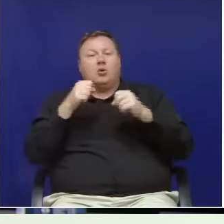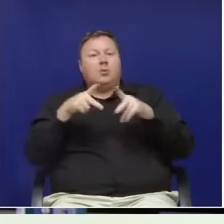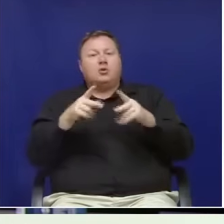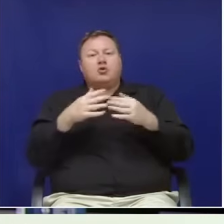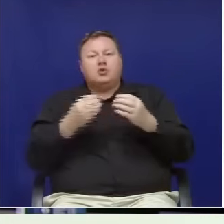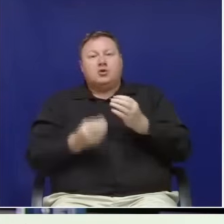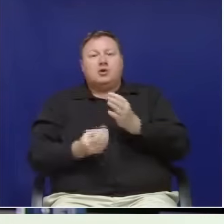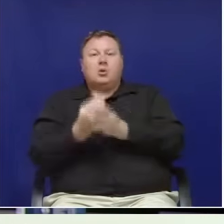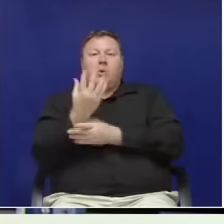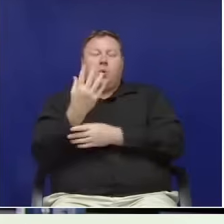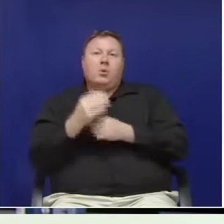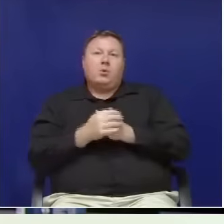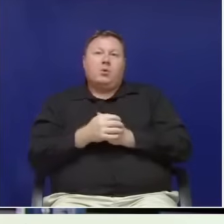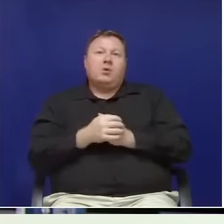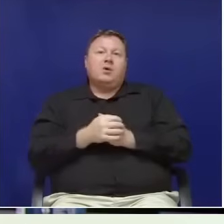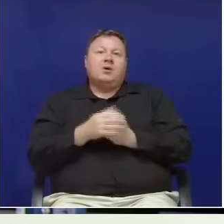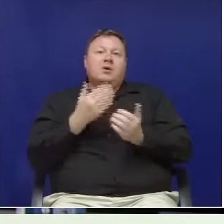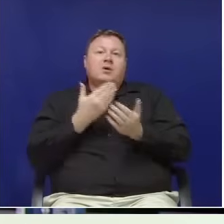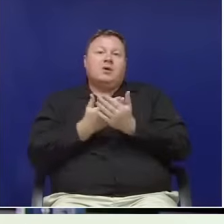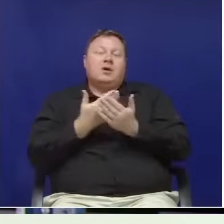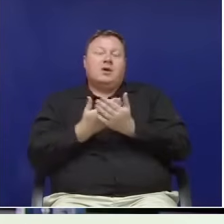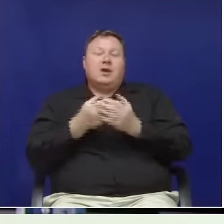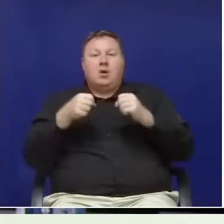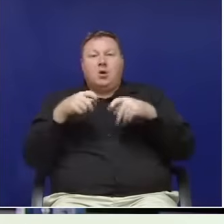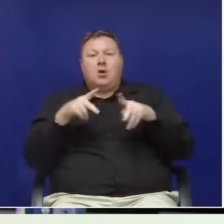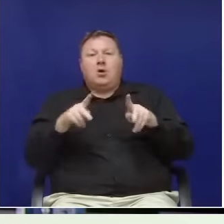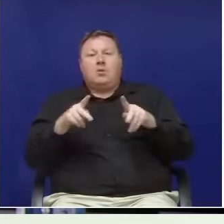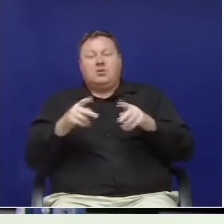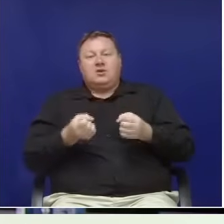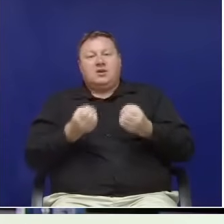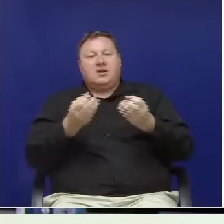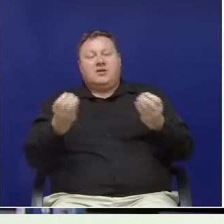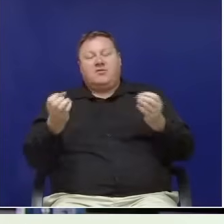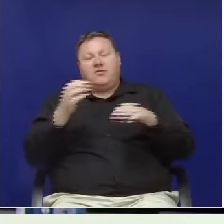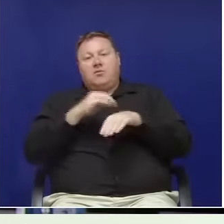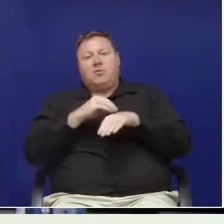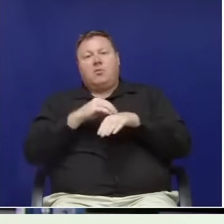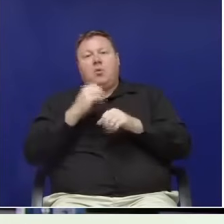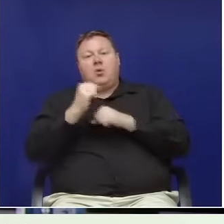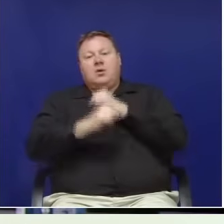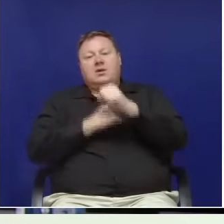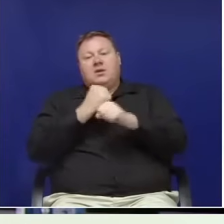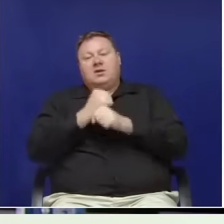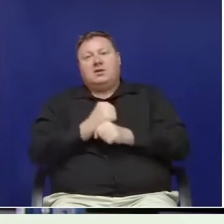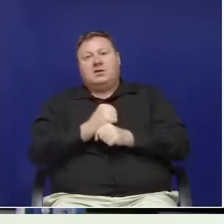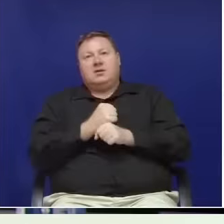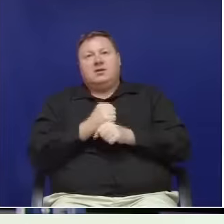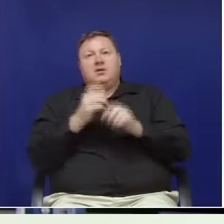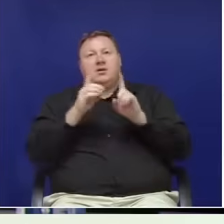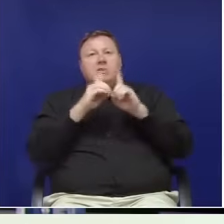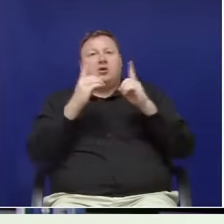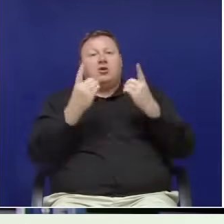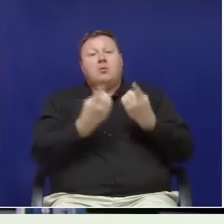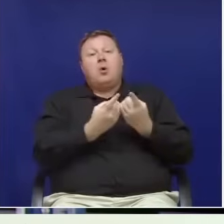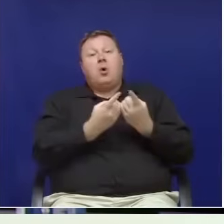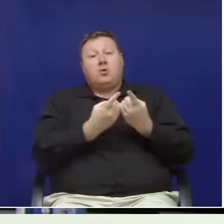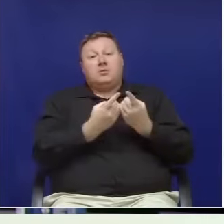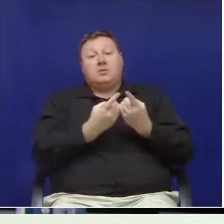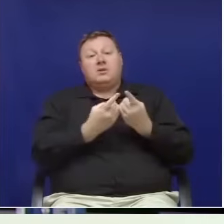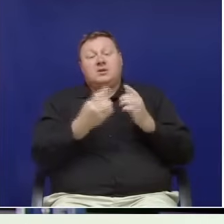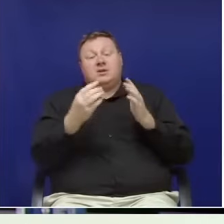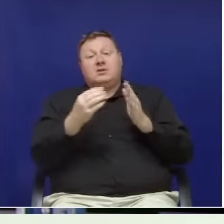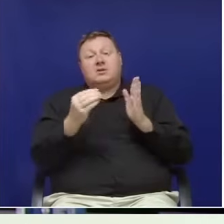the opportunities will continue to be given to those who have more years. So we've decided as the department, it will be issuing